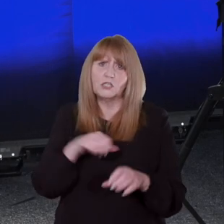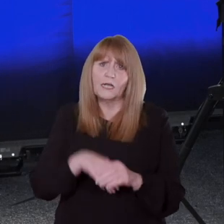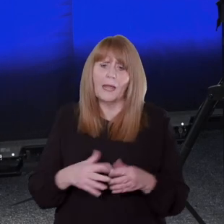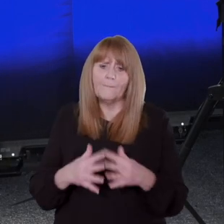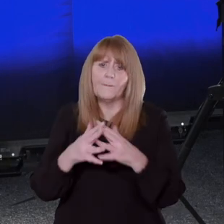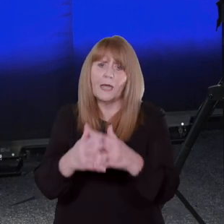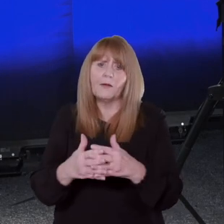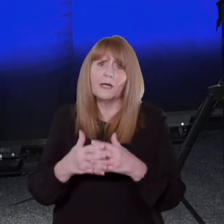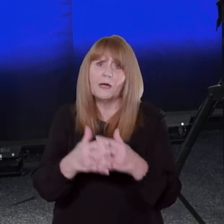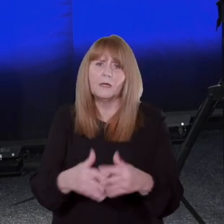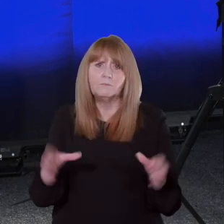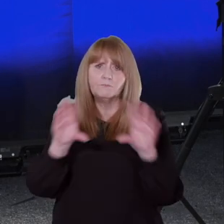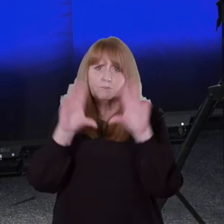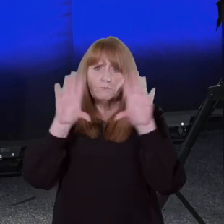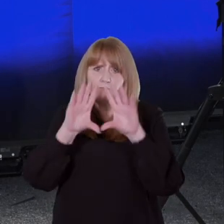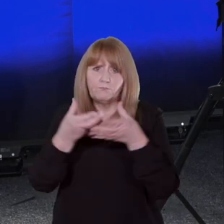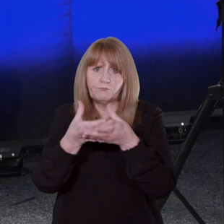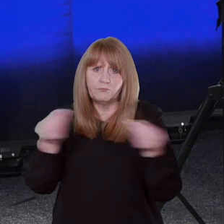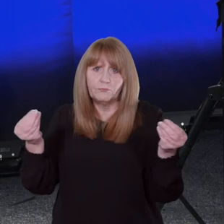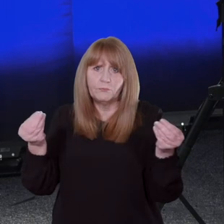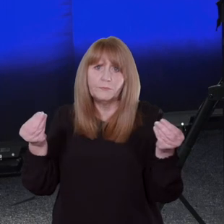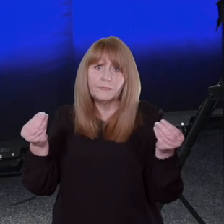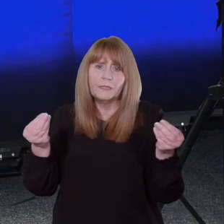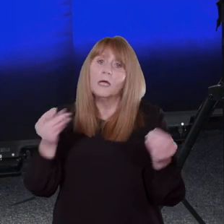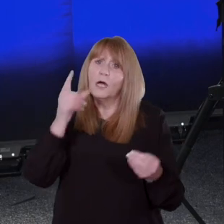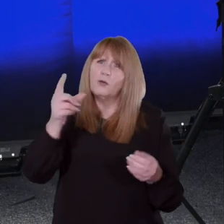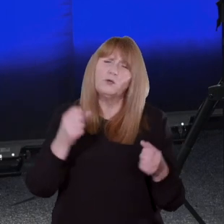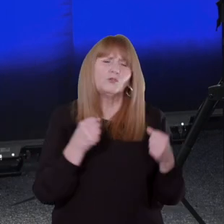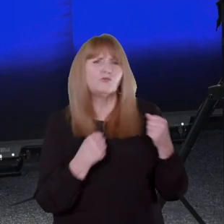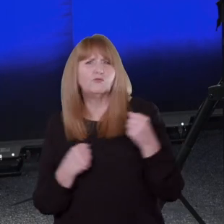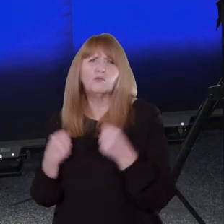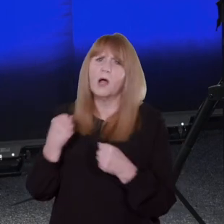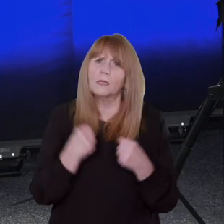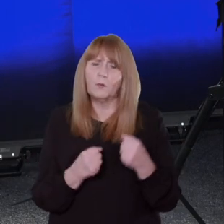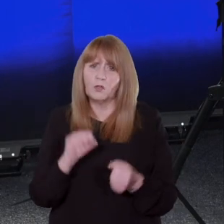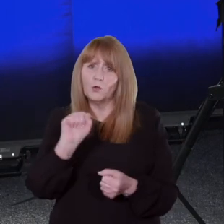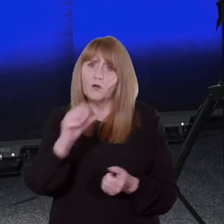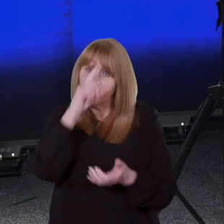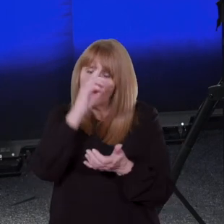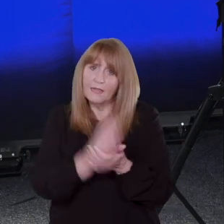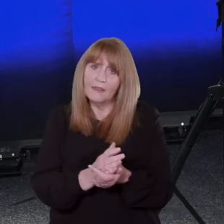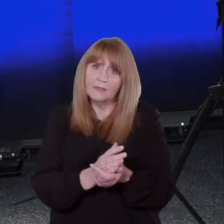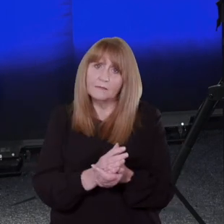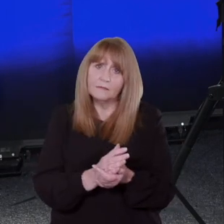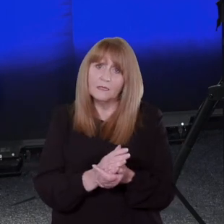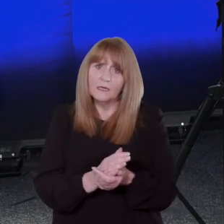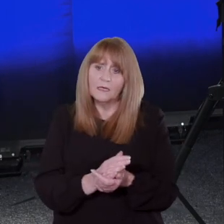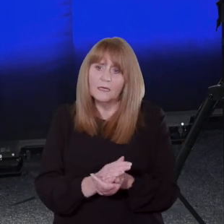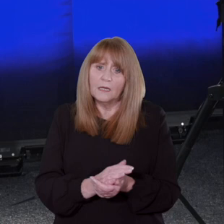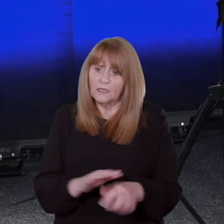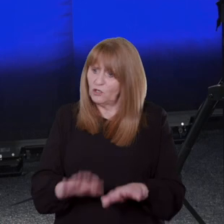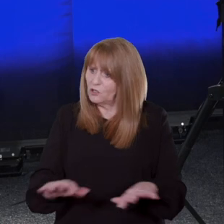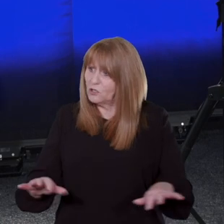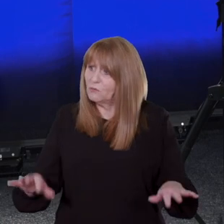Is your family struggling with faith right now? Are your children wanting to rather go play? Or are your teens thinking, my world